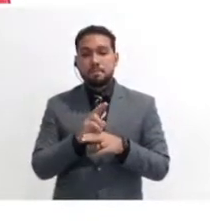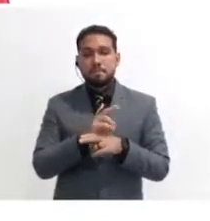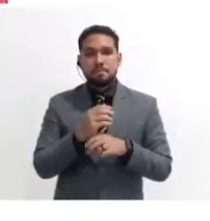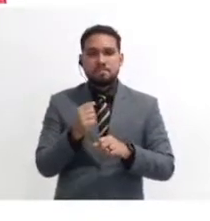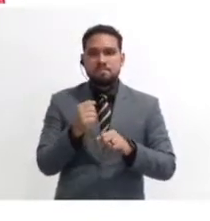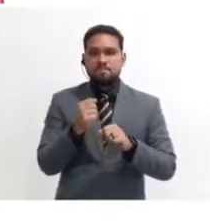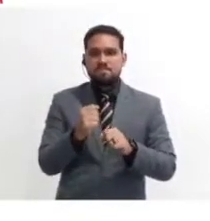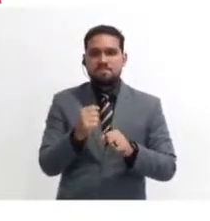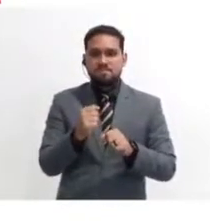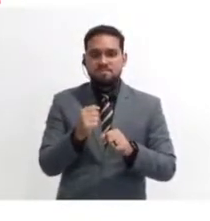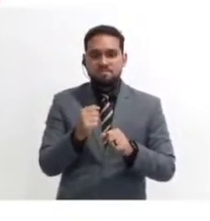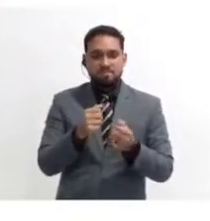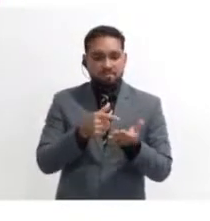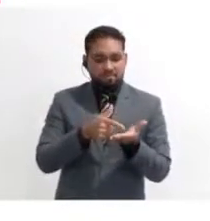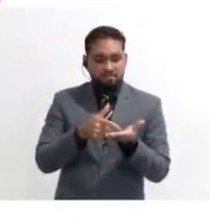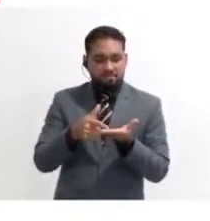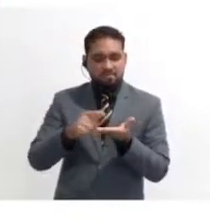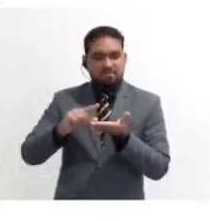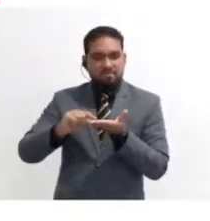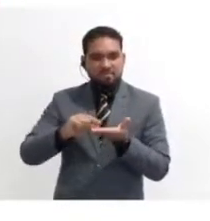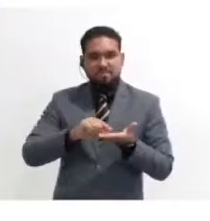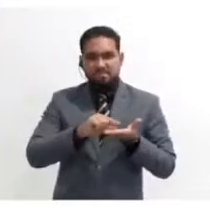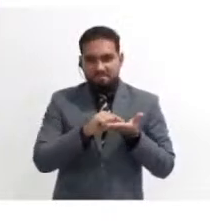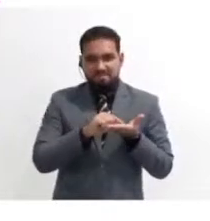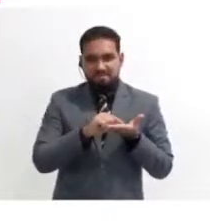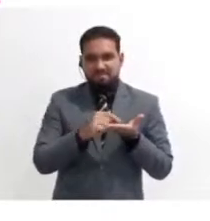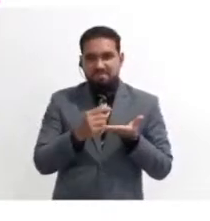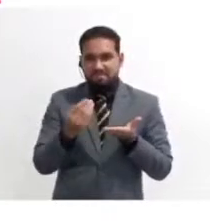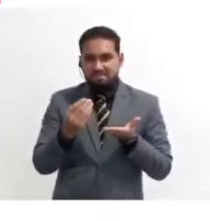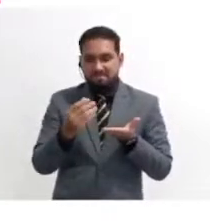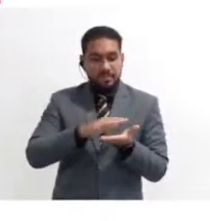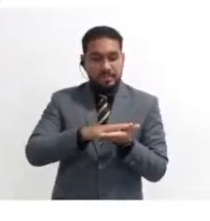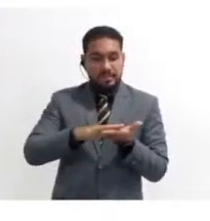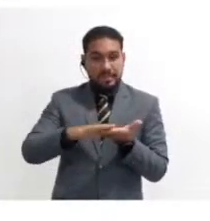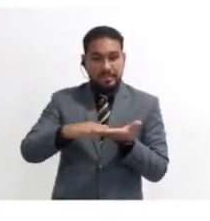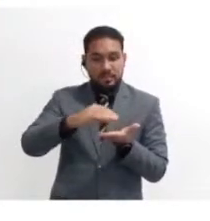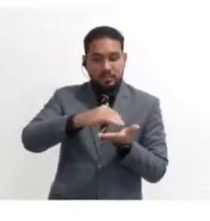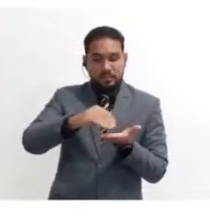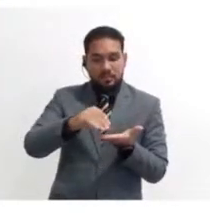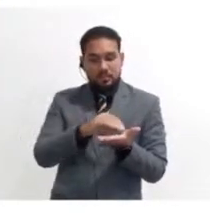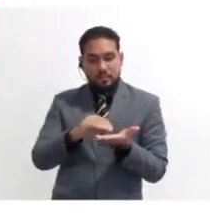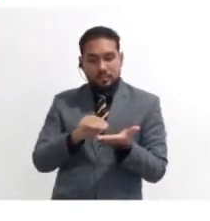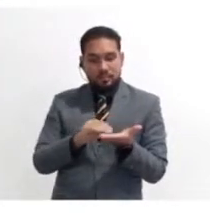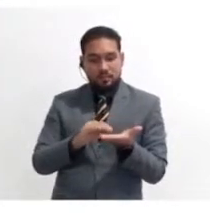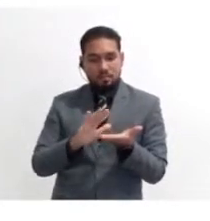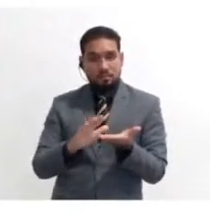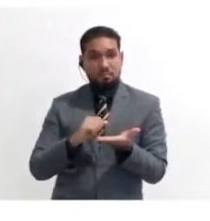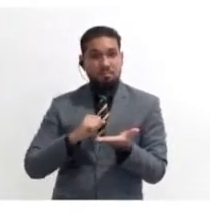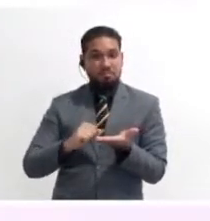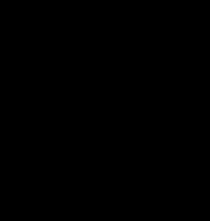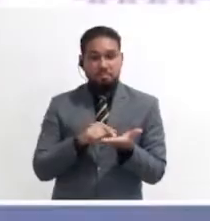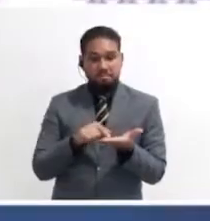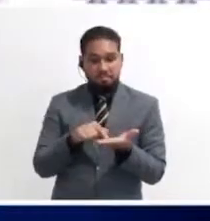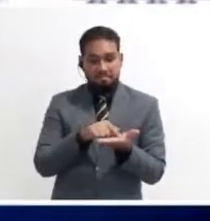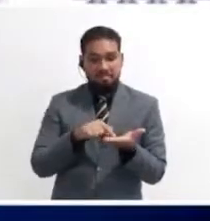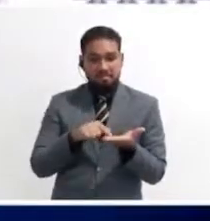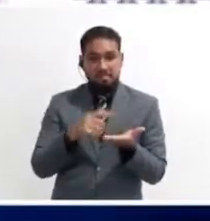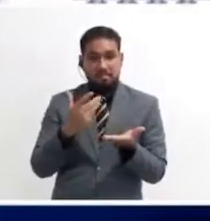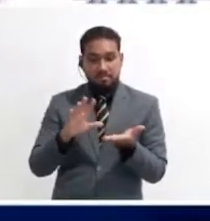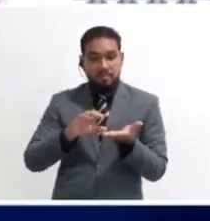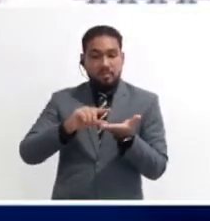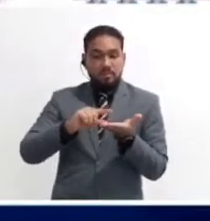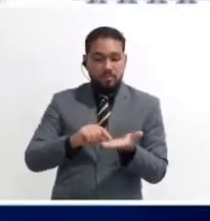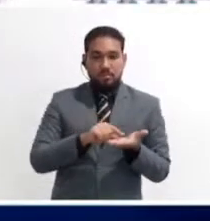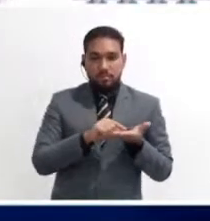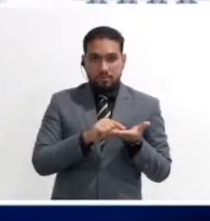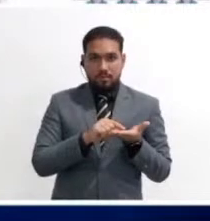them onto the surface of the chip into some flux that has been placed on the bond pads, and then just reflow them in